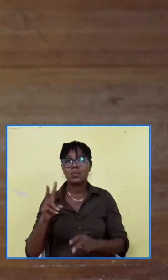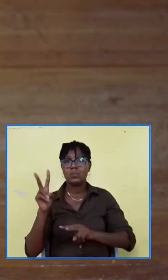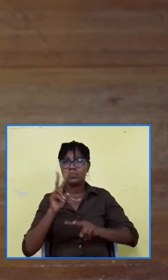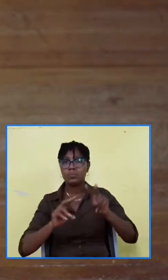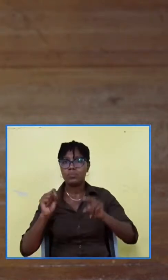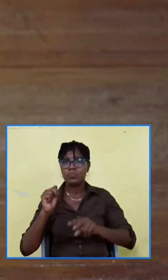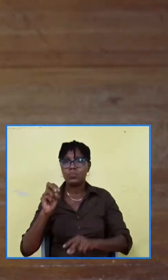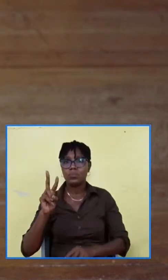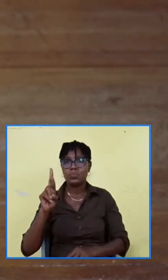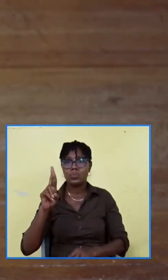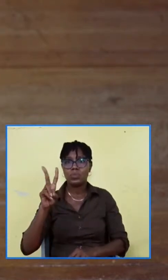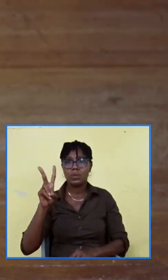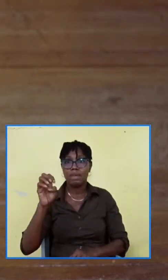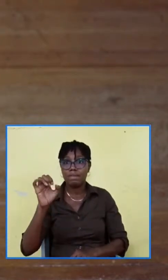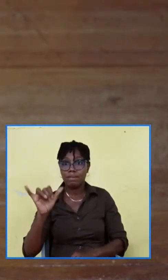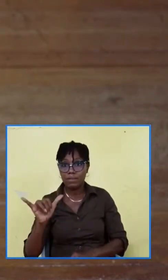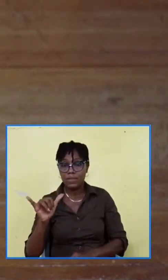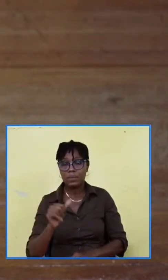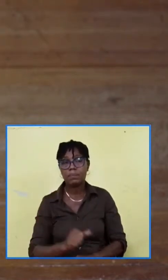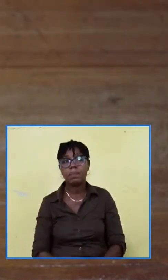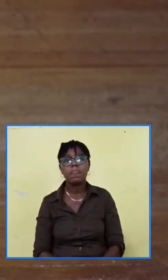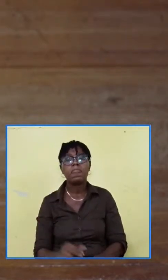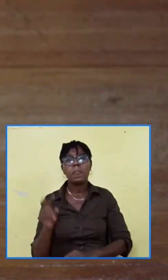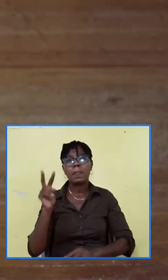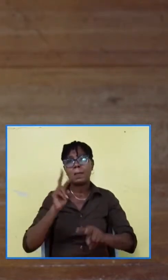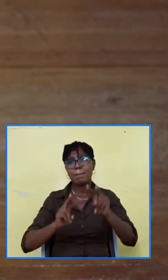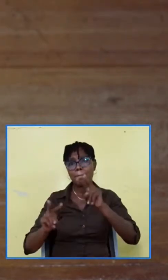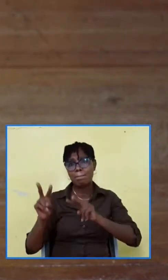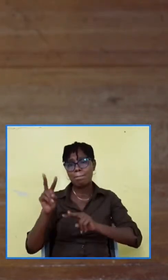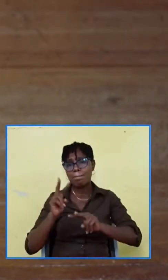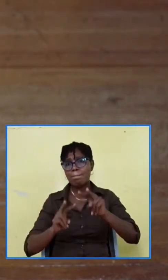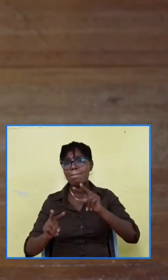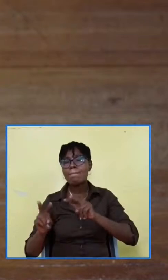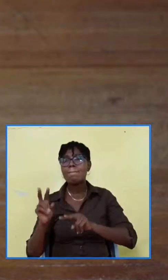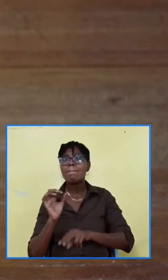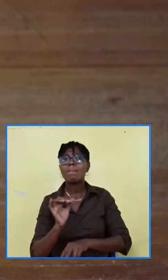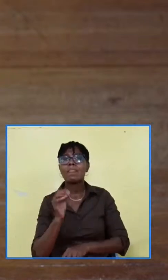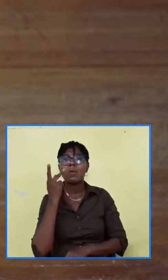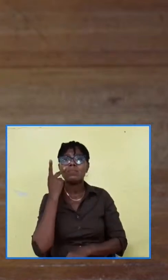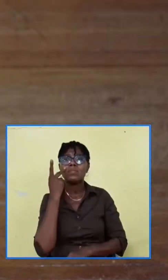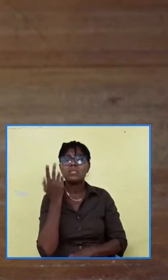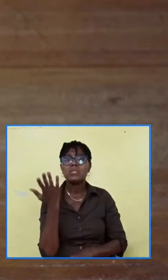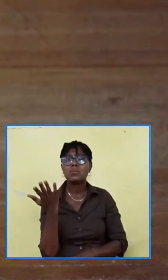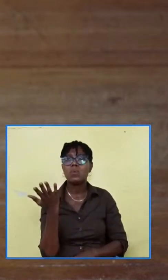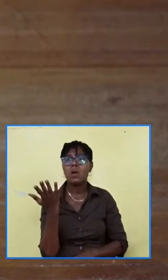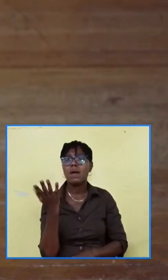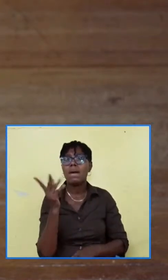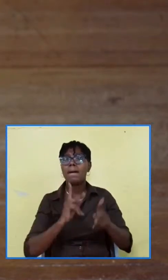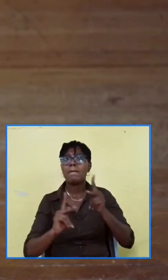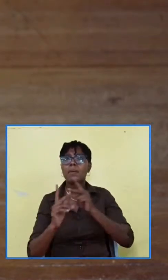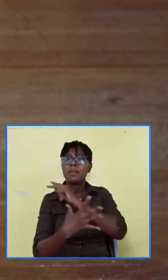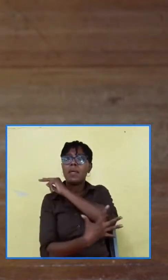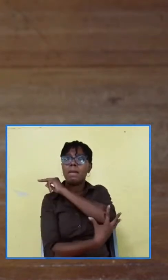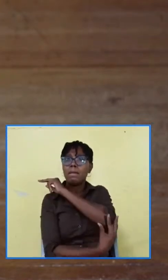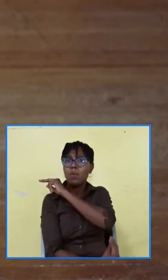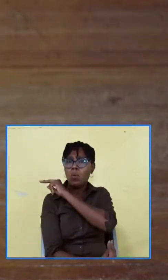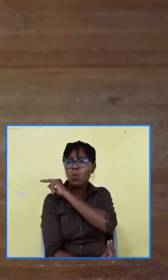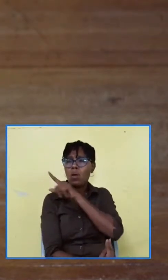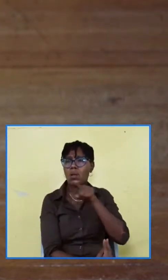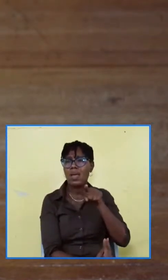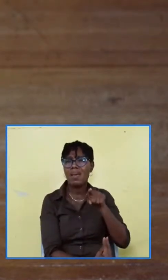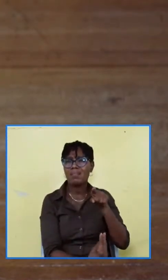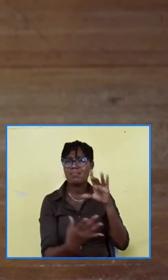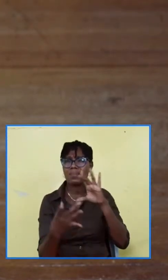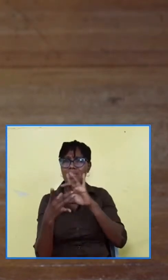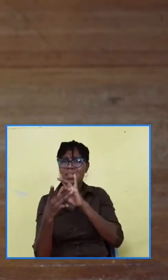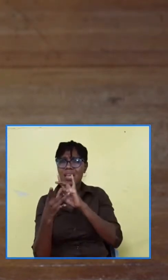Local Statistical Service and the IDB funded. And we have to see if poverty, how closely it's linked to age.